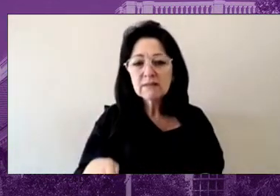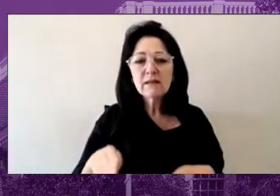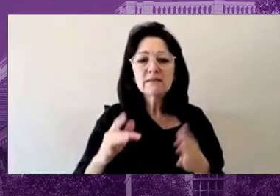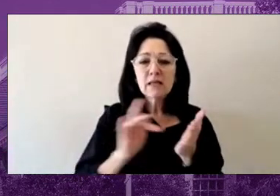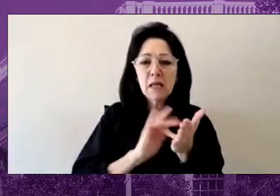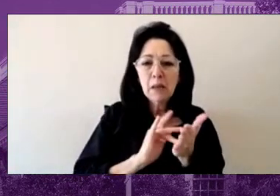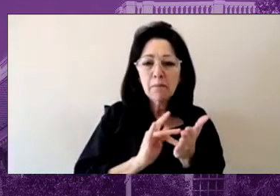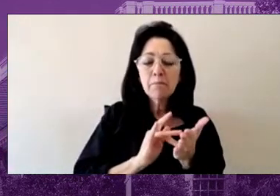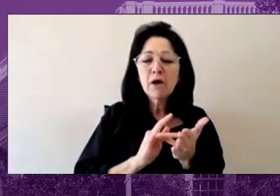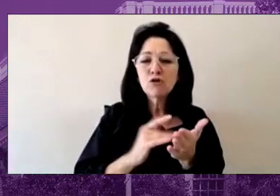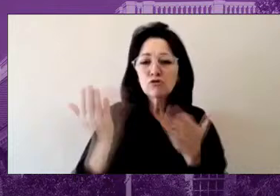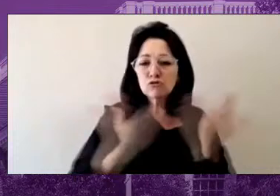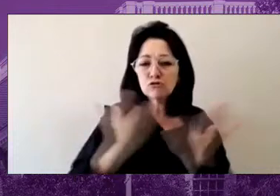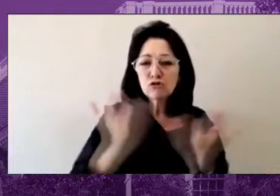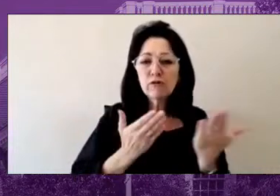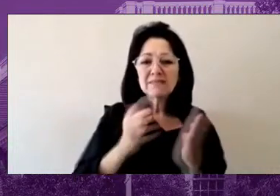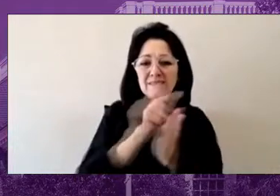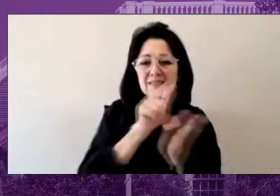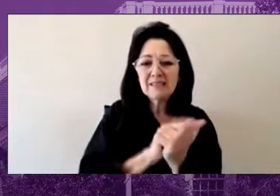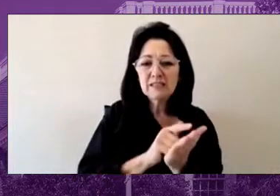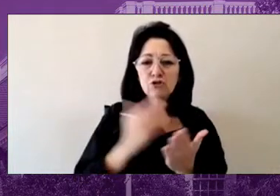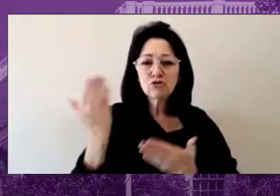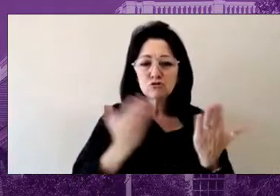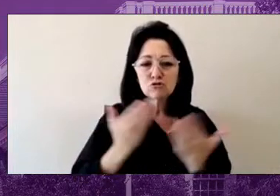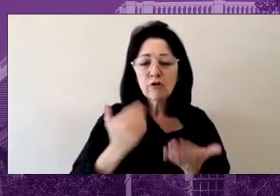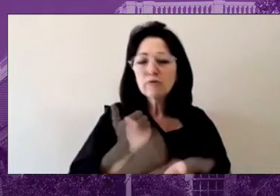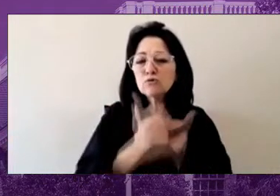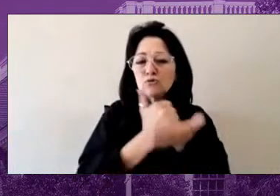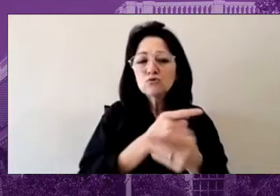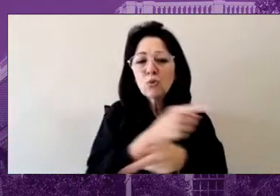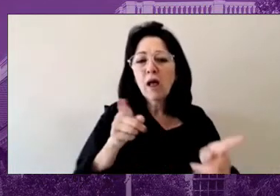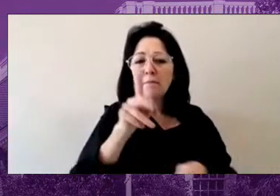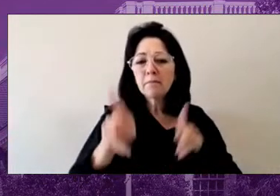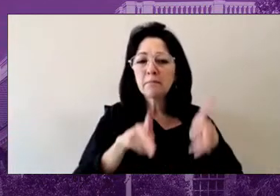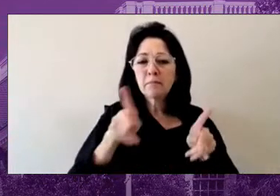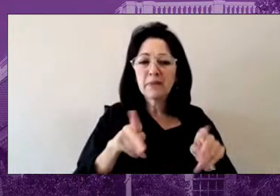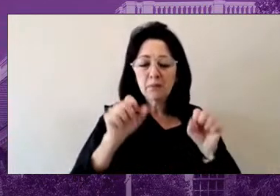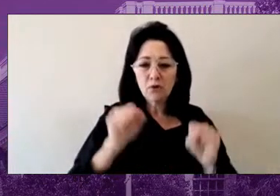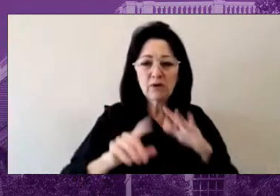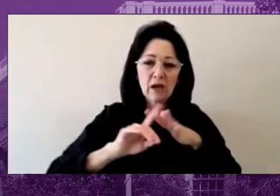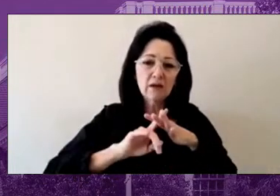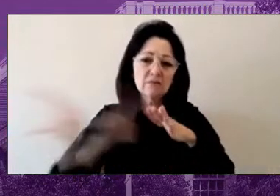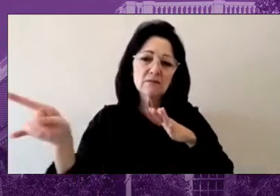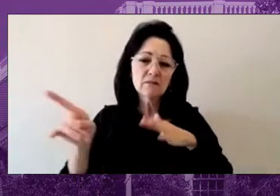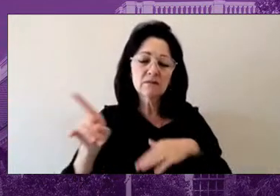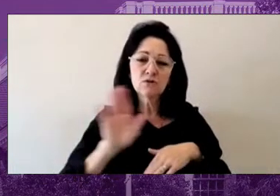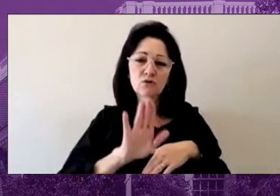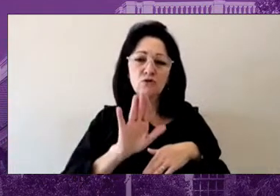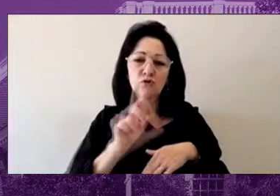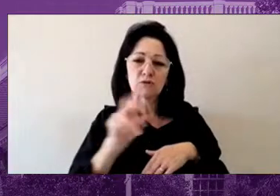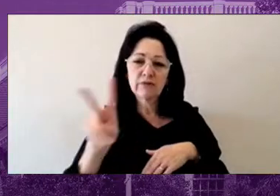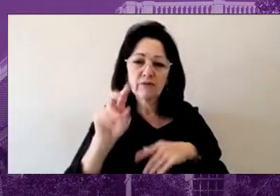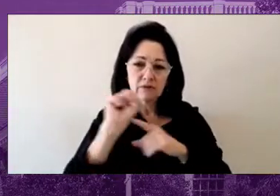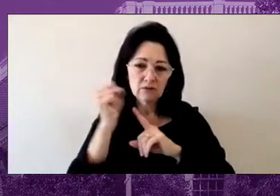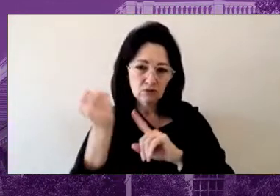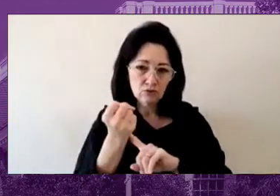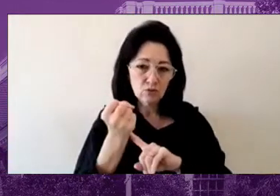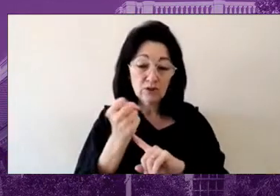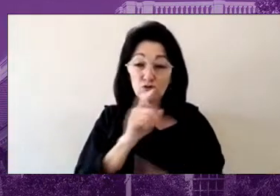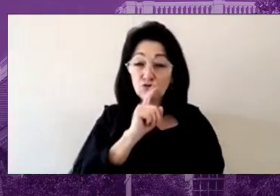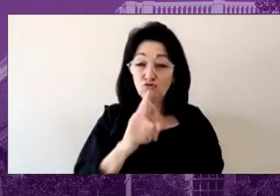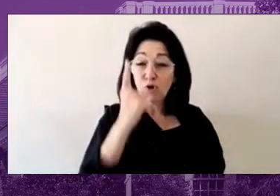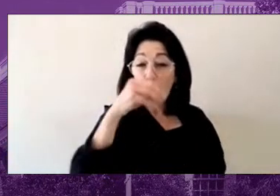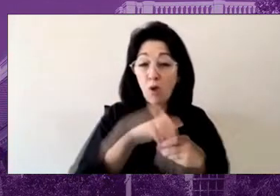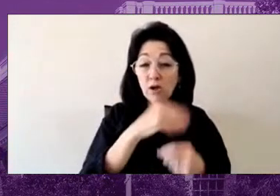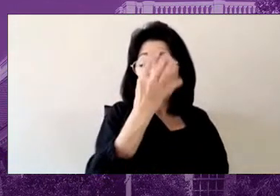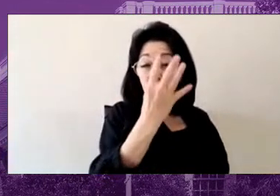help victims escape the cycle of abuse. And whereas anyone can become a victim of domestic violence, as 1 in 4 women and 1 in